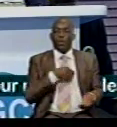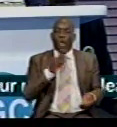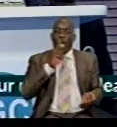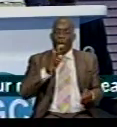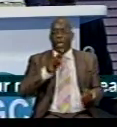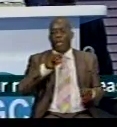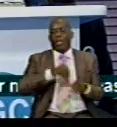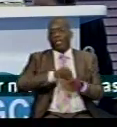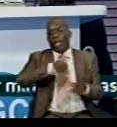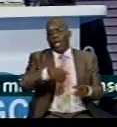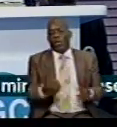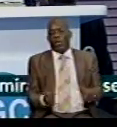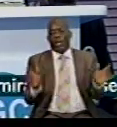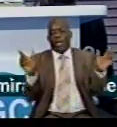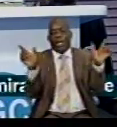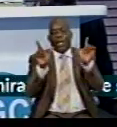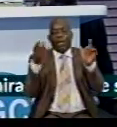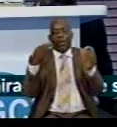of celebration.